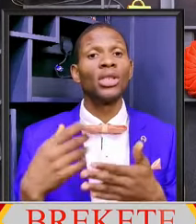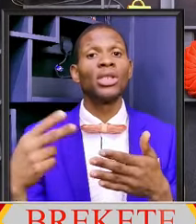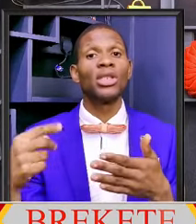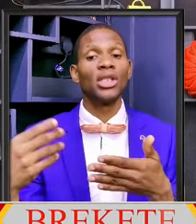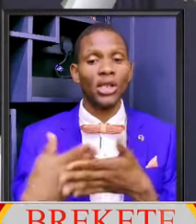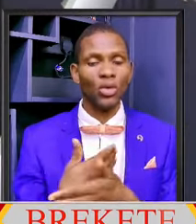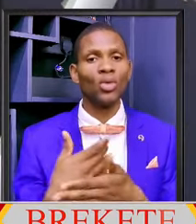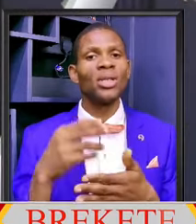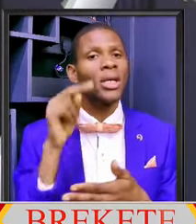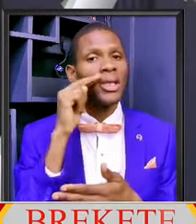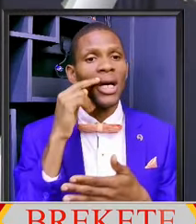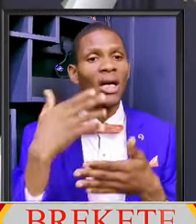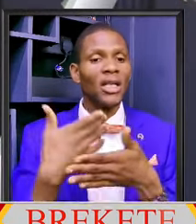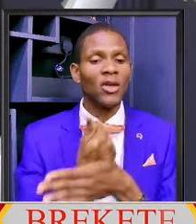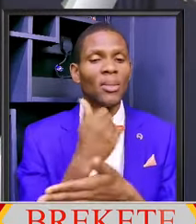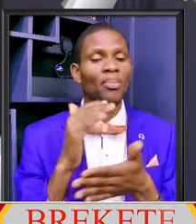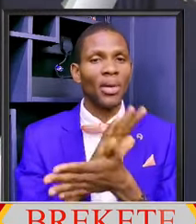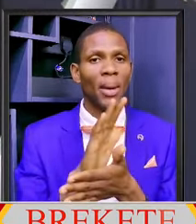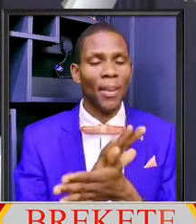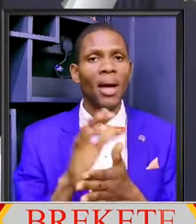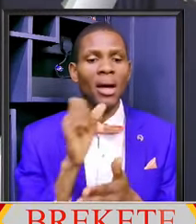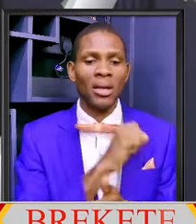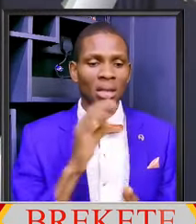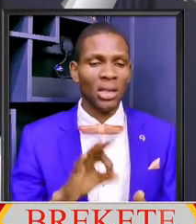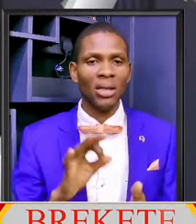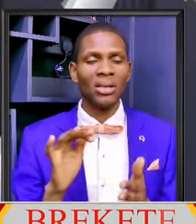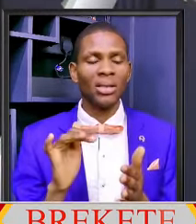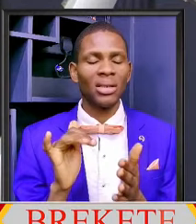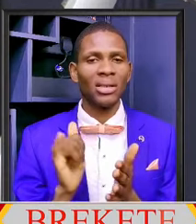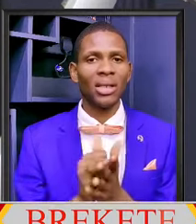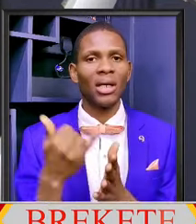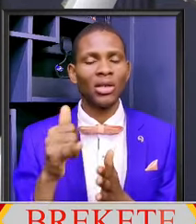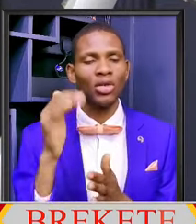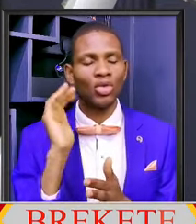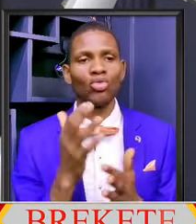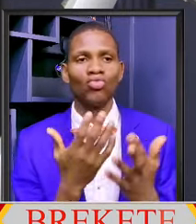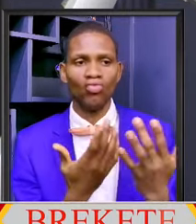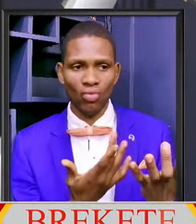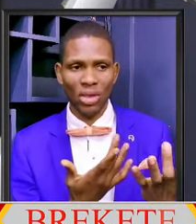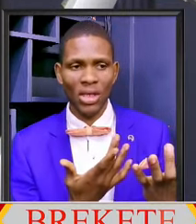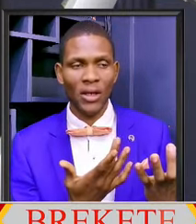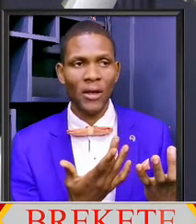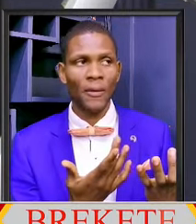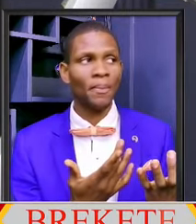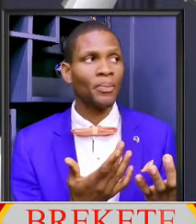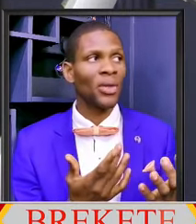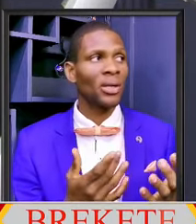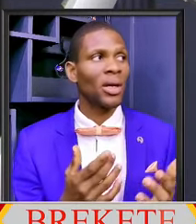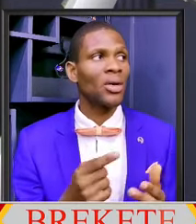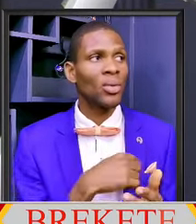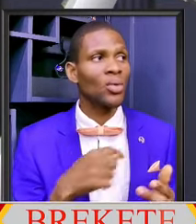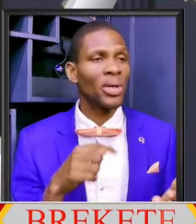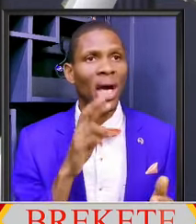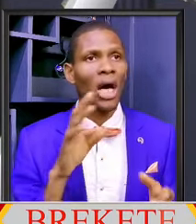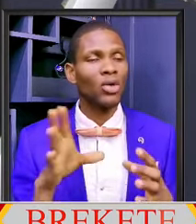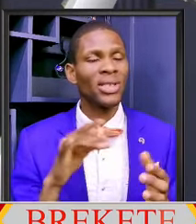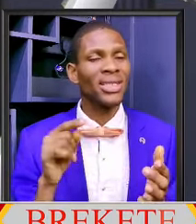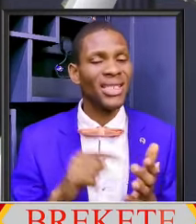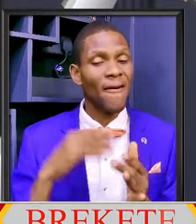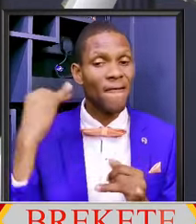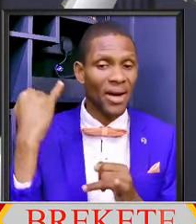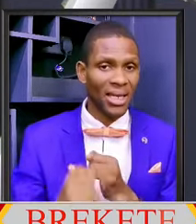staff. Okay, sir. Say, make them day on standby. Okay, sir. Say, we they do this